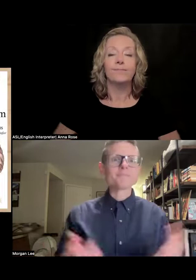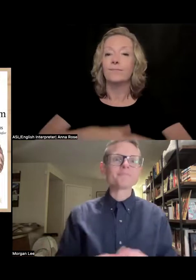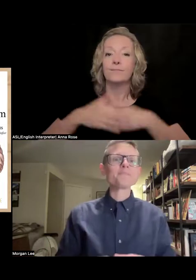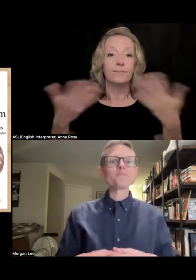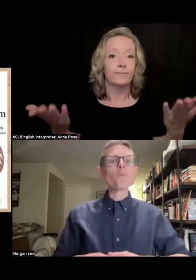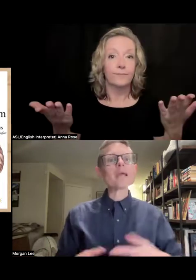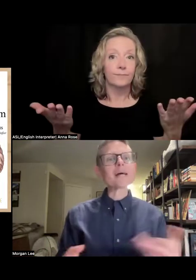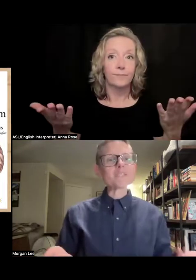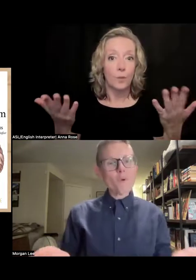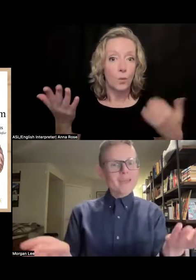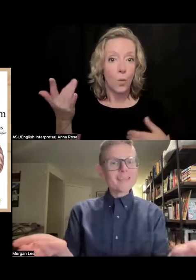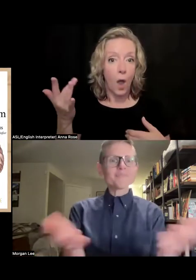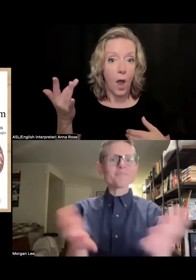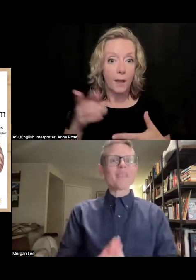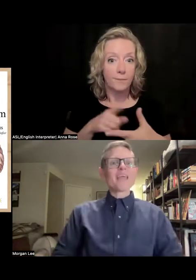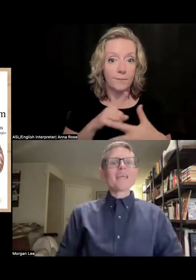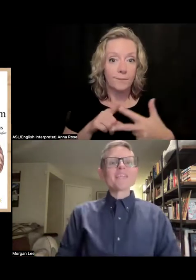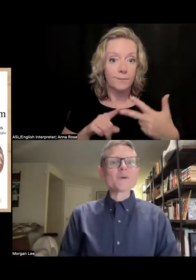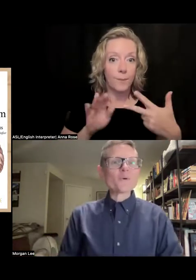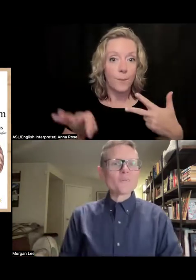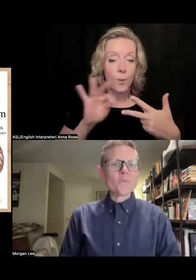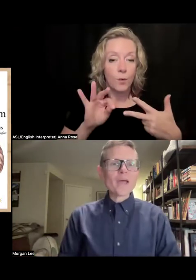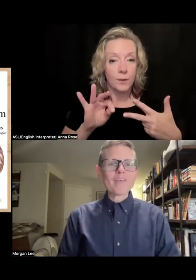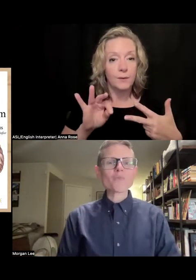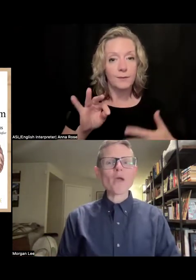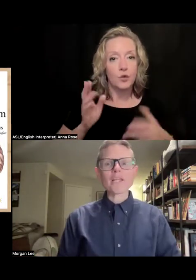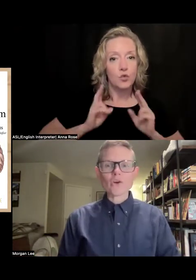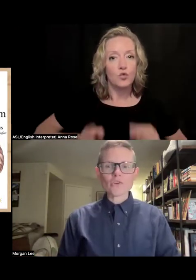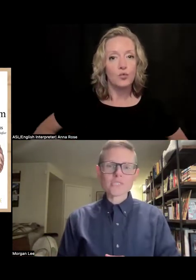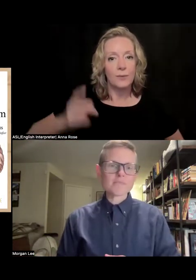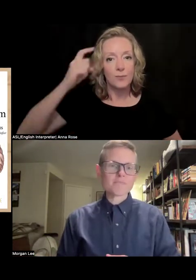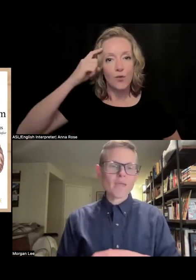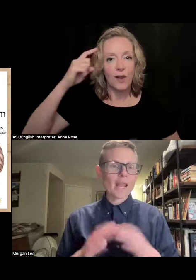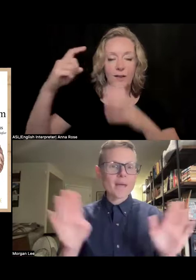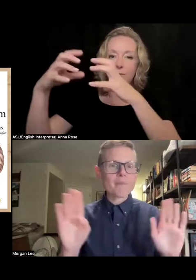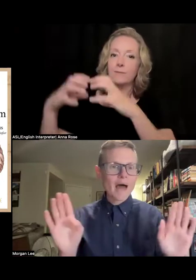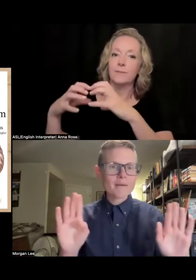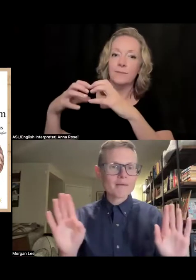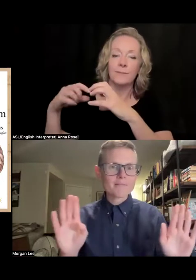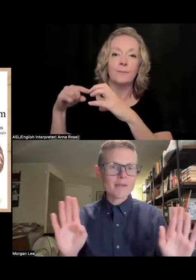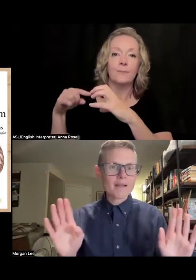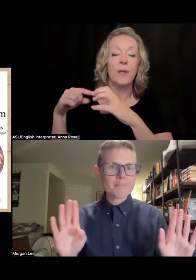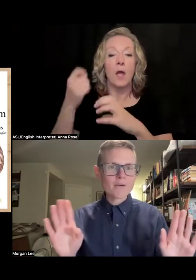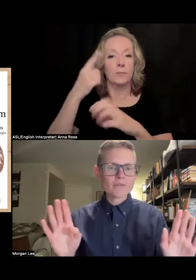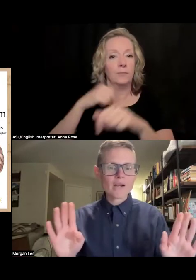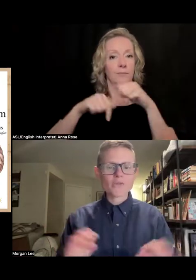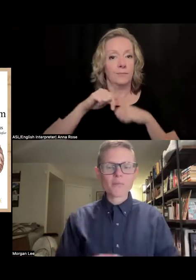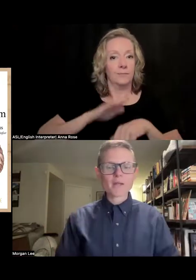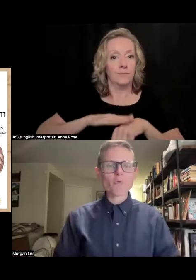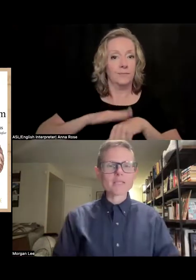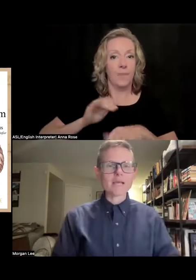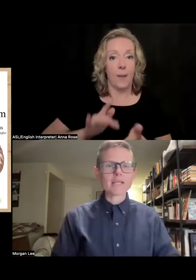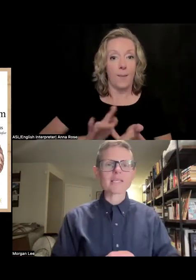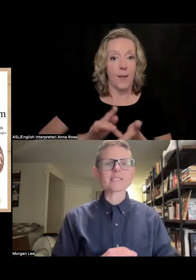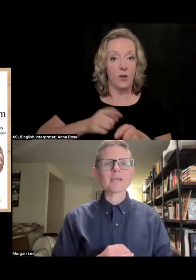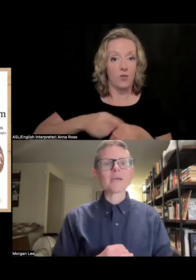Why? Well, because of the brain. So the way that the brain learns, and I'm not a medical doctor, I'm not